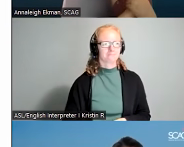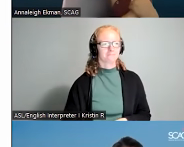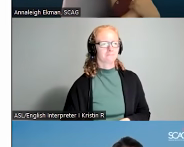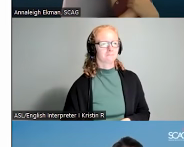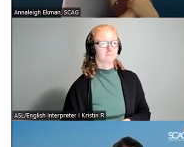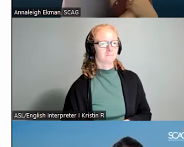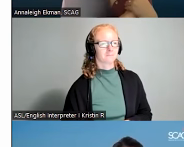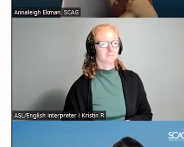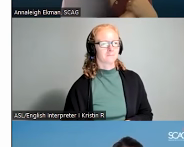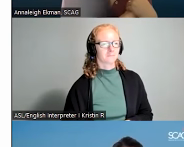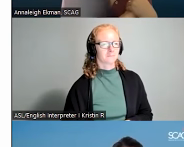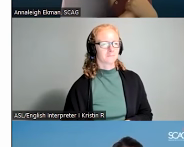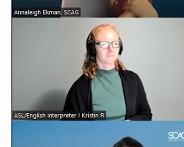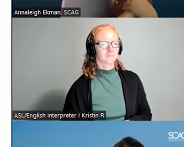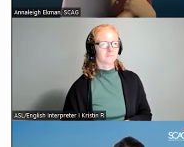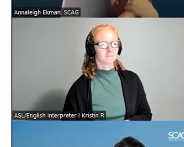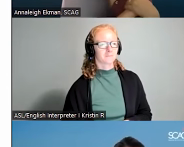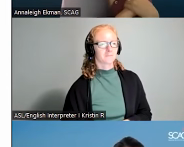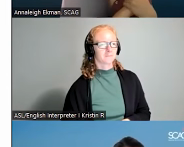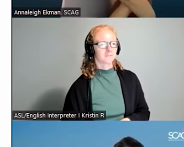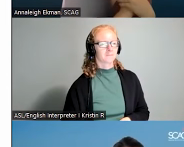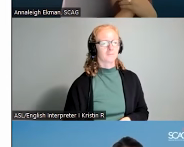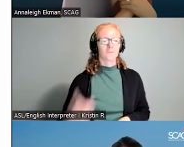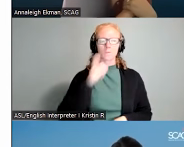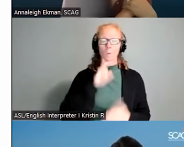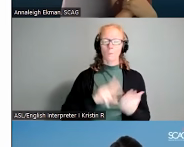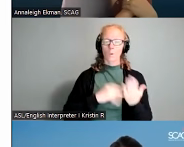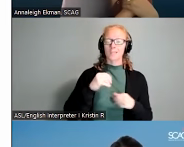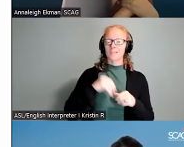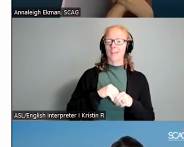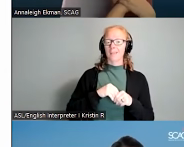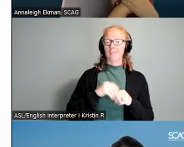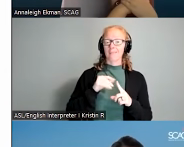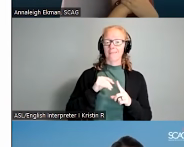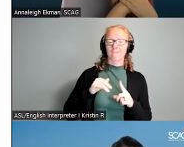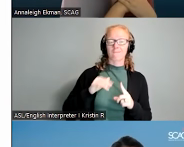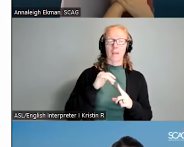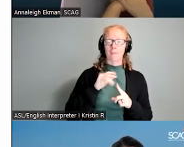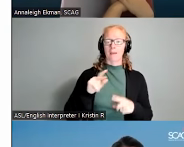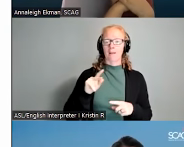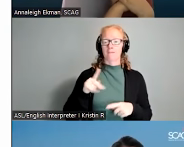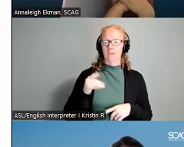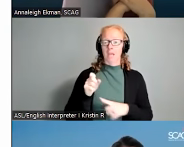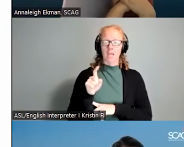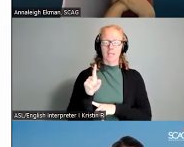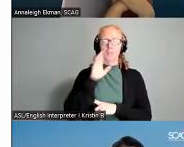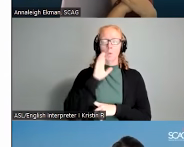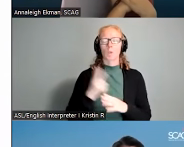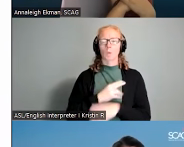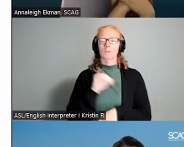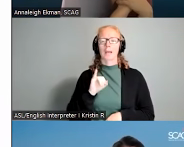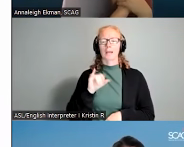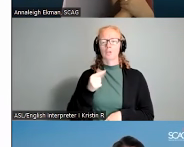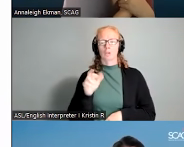understanding that projects in the environmental phase are not guaranteed to be built. SCAG's growth forecasting team uses IGR data